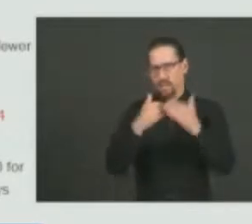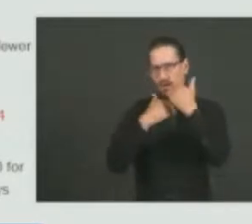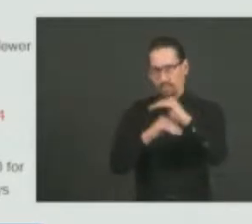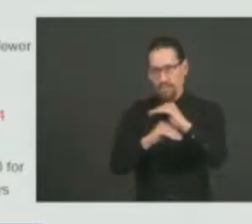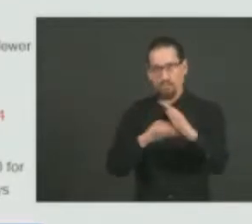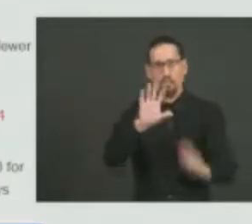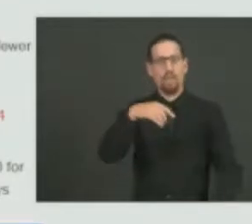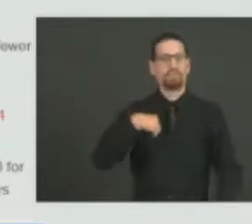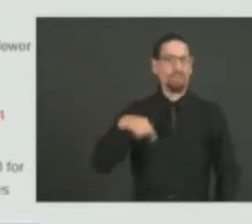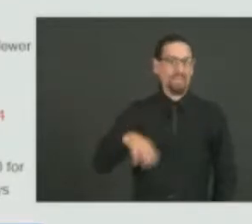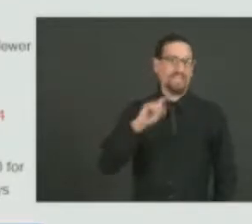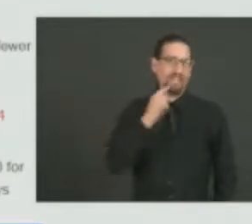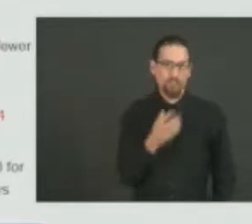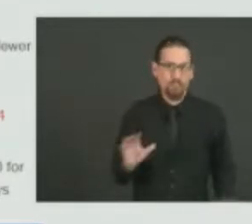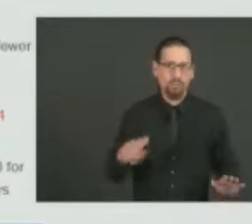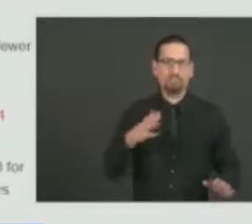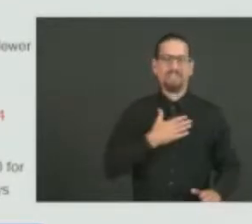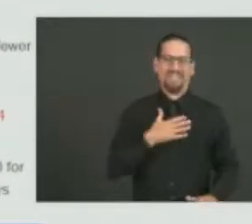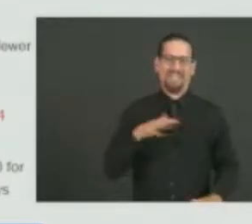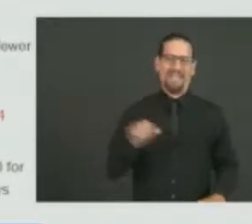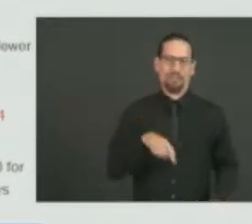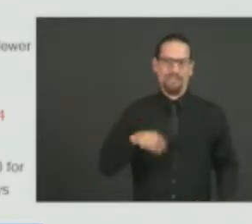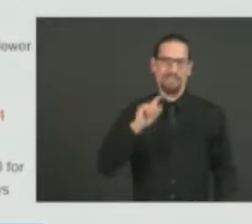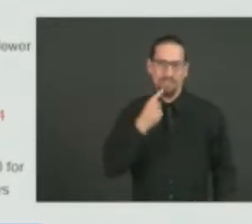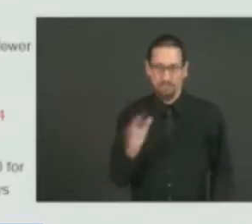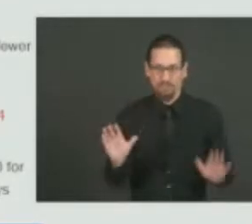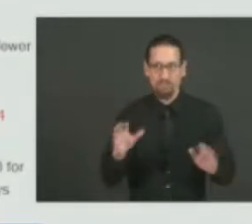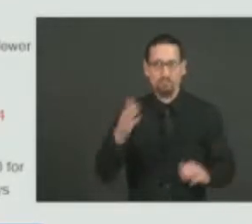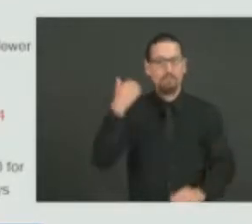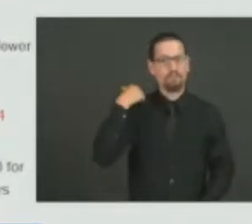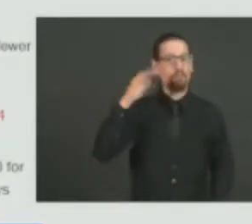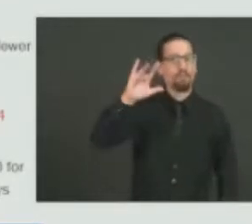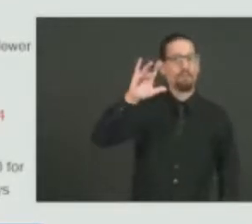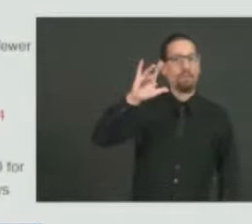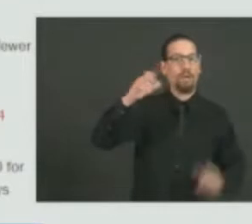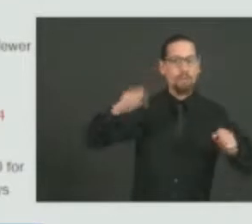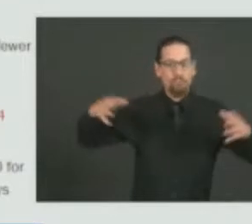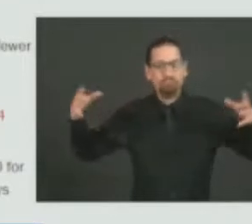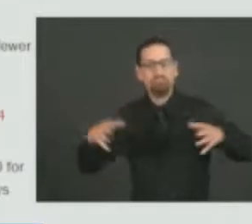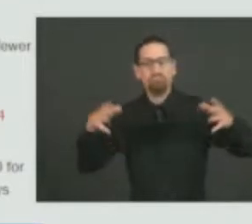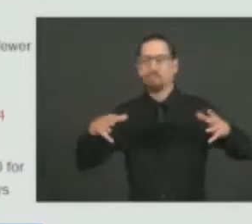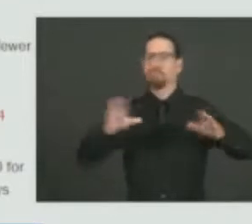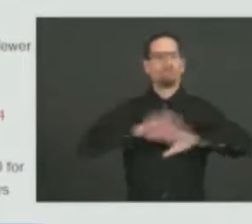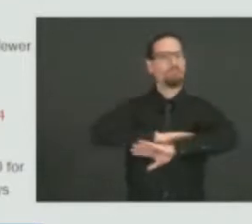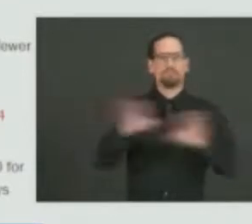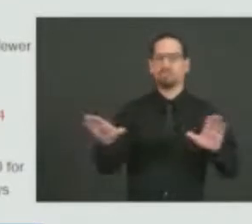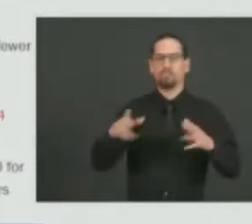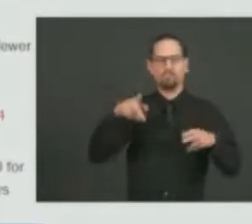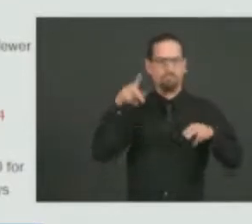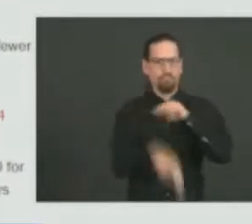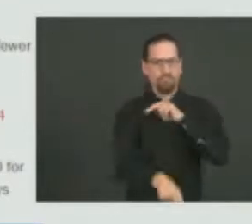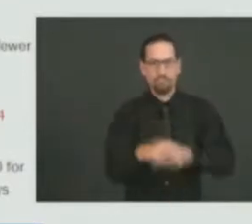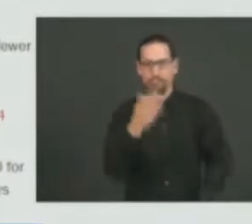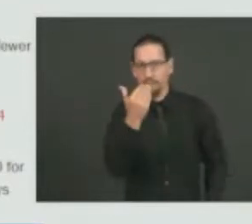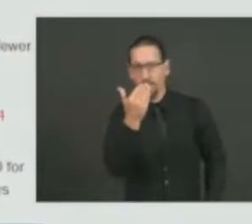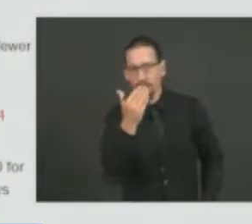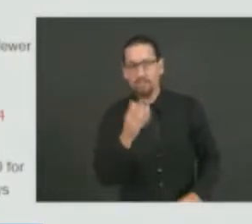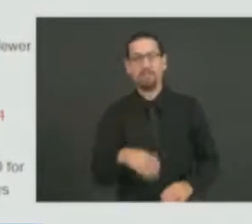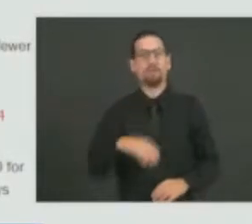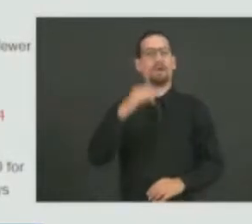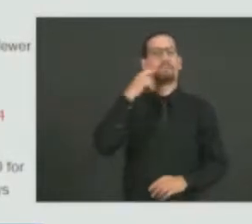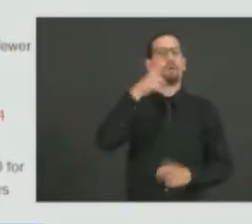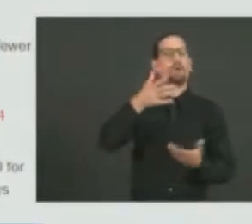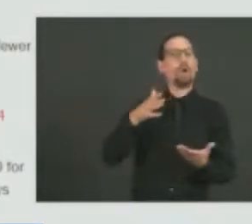25 to 15. So if you're having a birthday party or a baby shower or a pool party or a backyard barbecue or